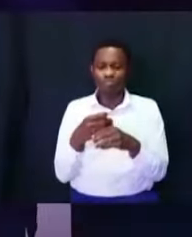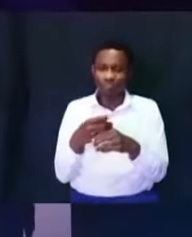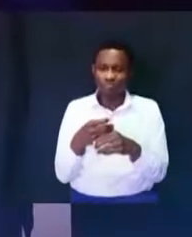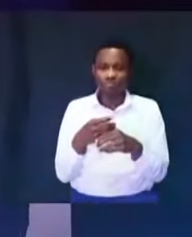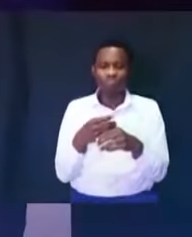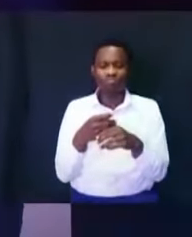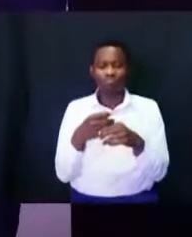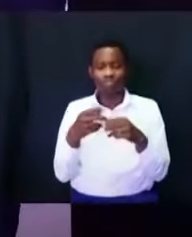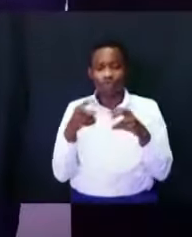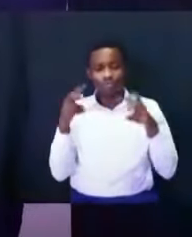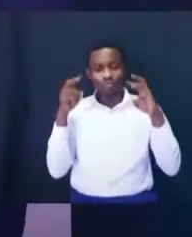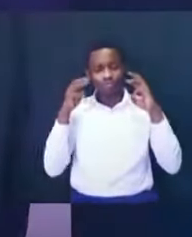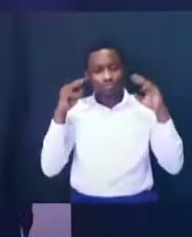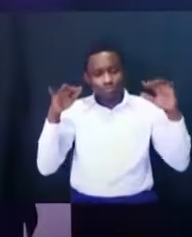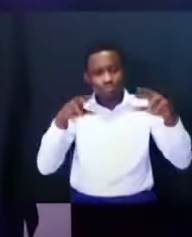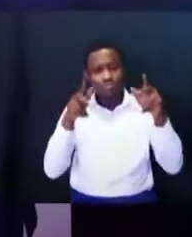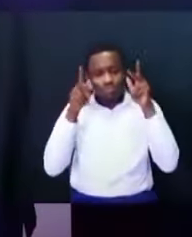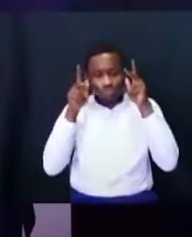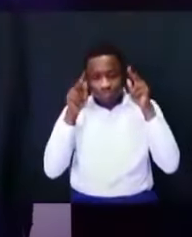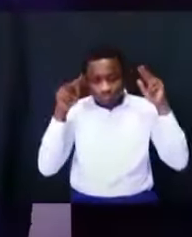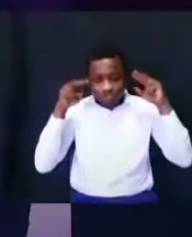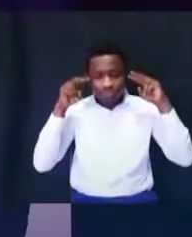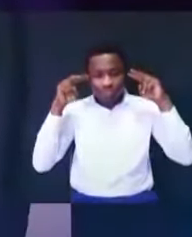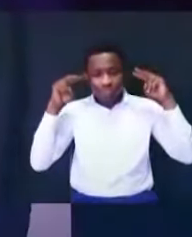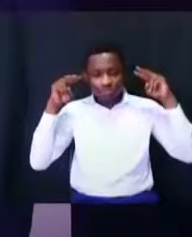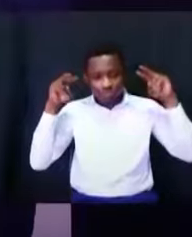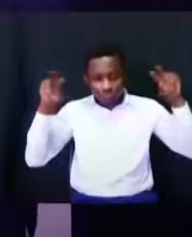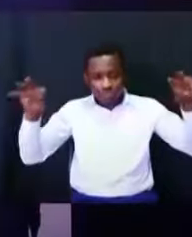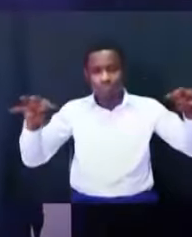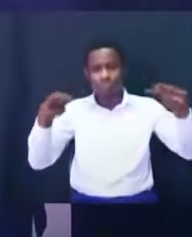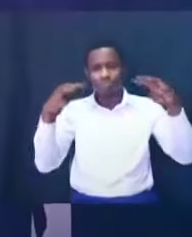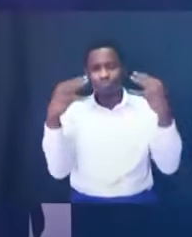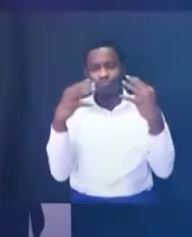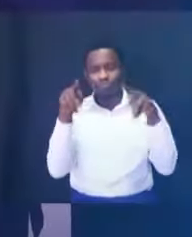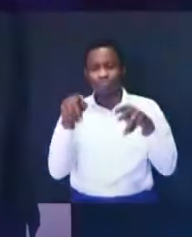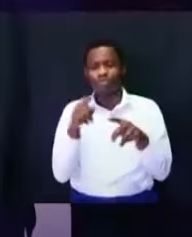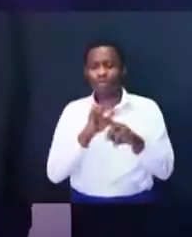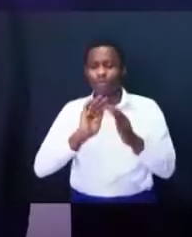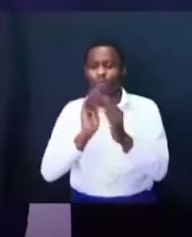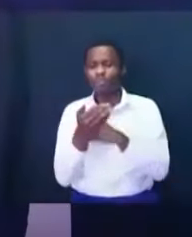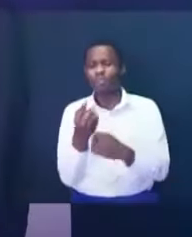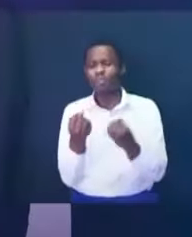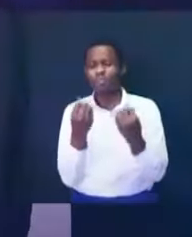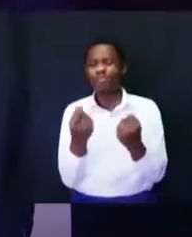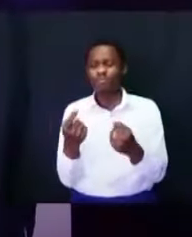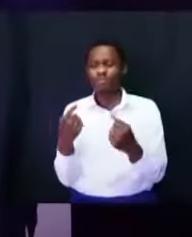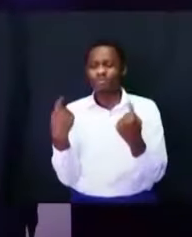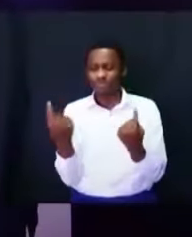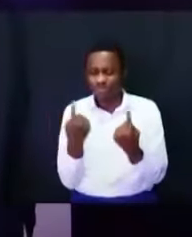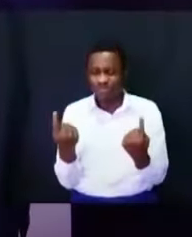Kings but your many sin by your many sins and dishonest trade you have desecrated